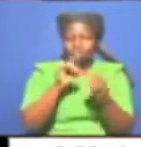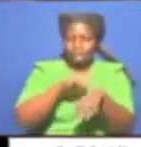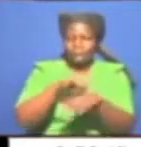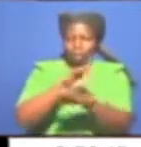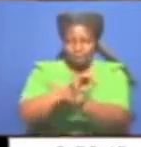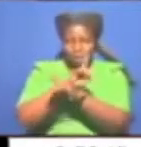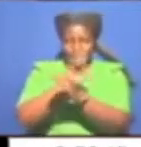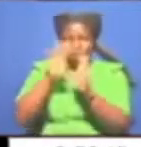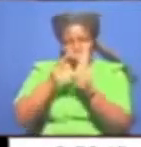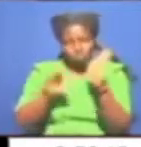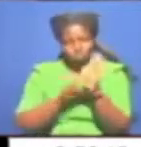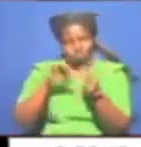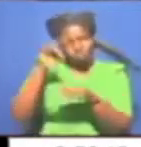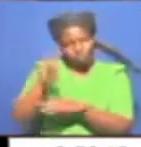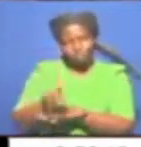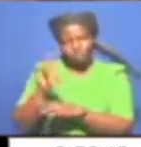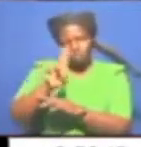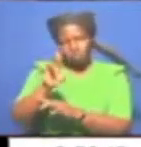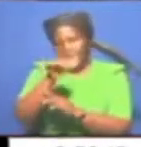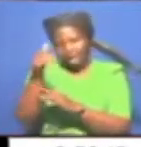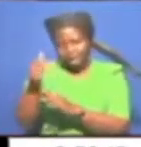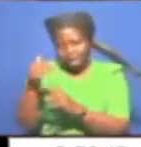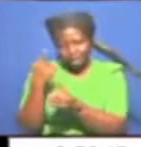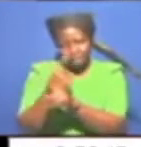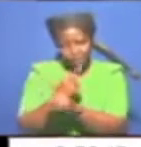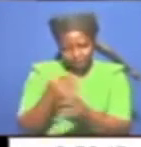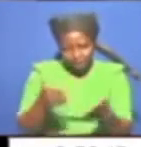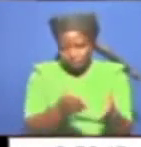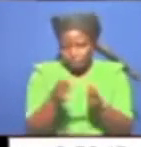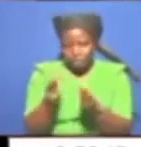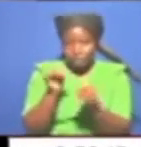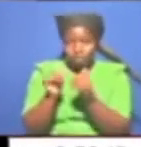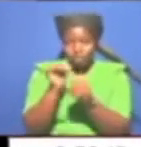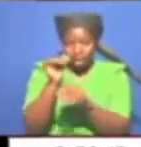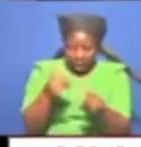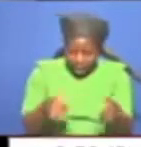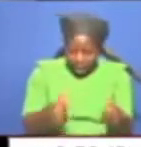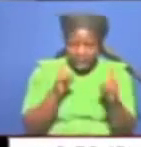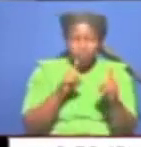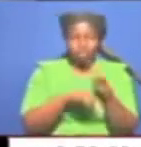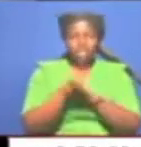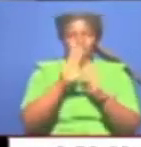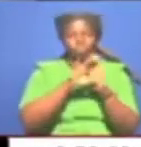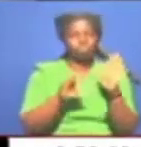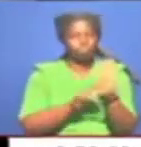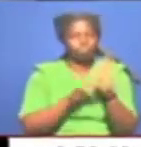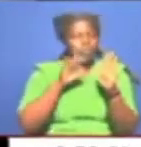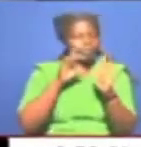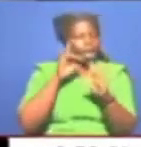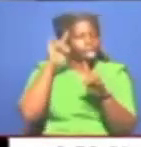other different mechanisms that are allowed in our Constitution in defending our Constitution.